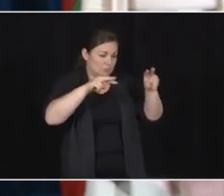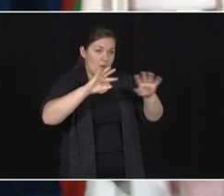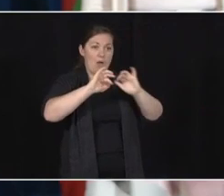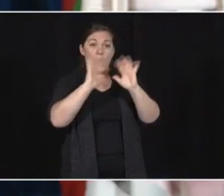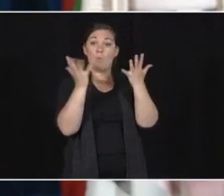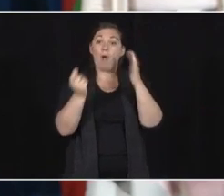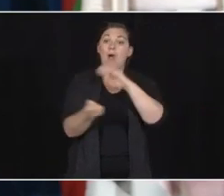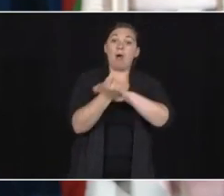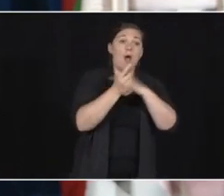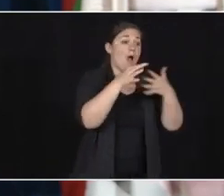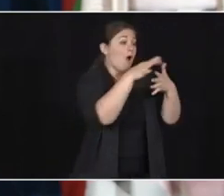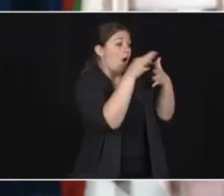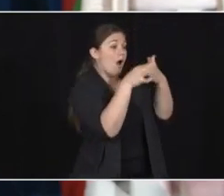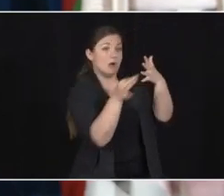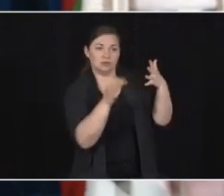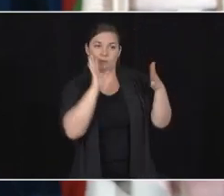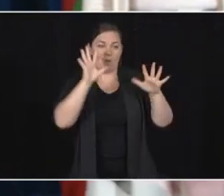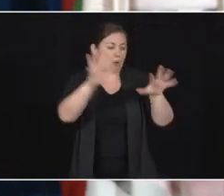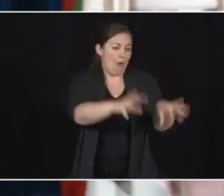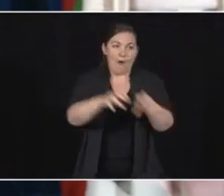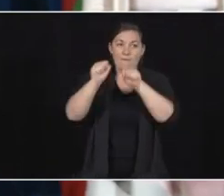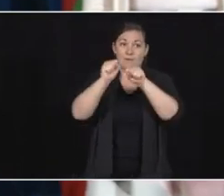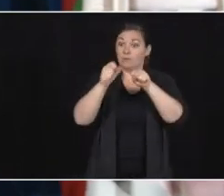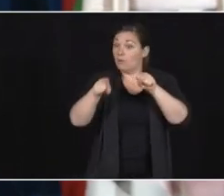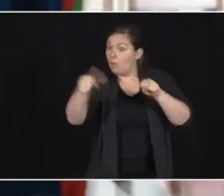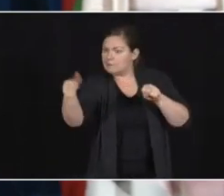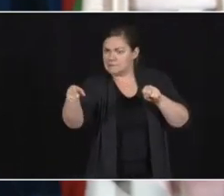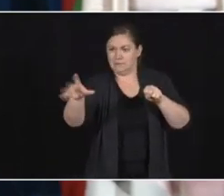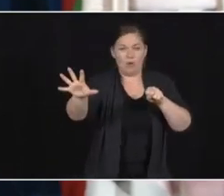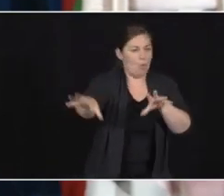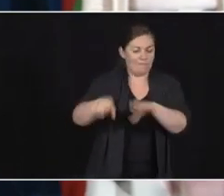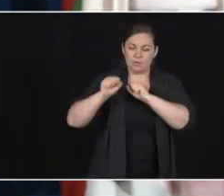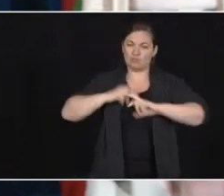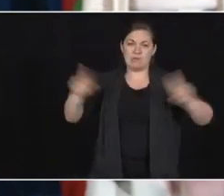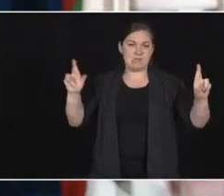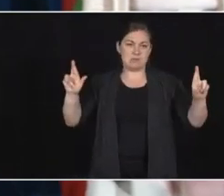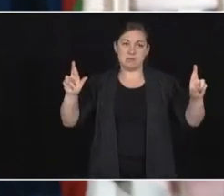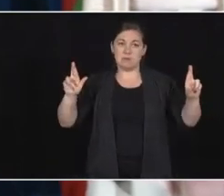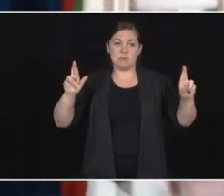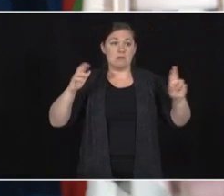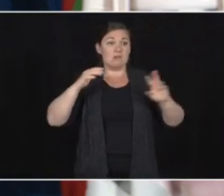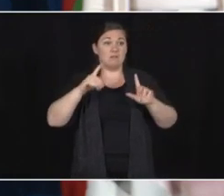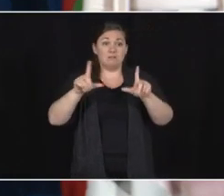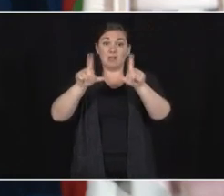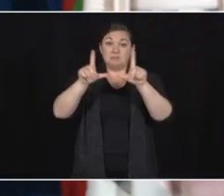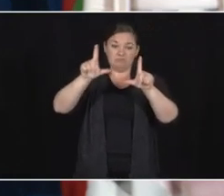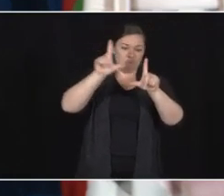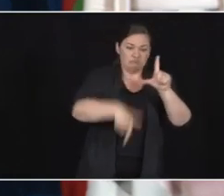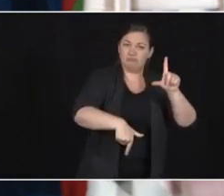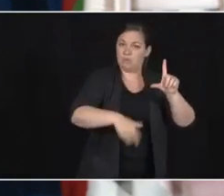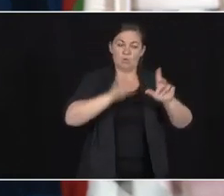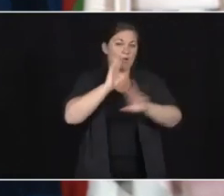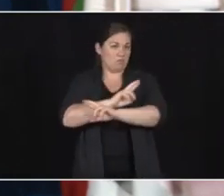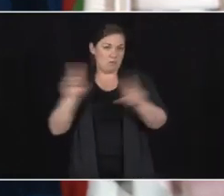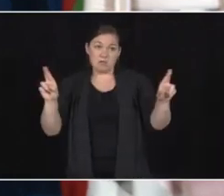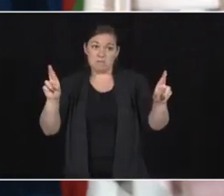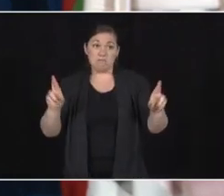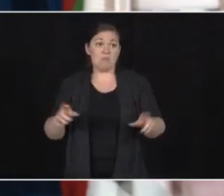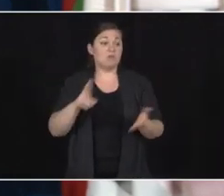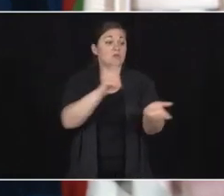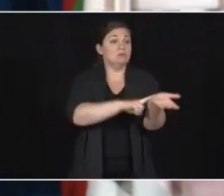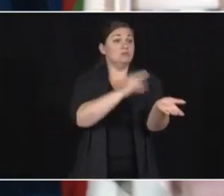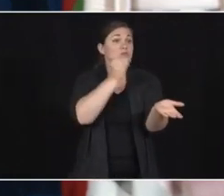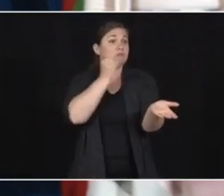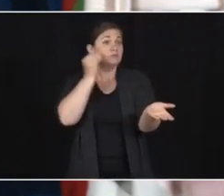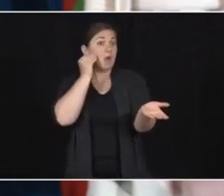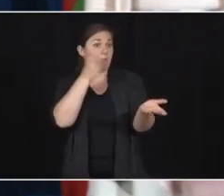necessary. We are fully prepared to pull licenses, to shut down facilities if it is necessary. We